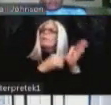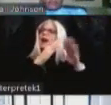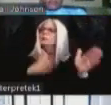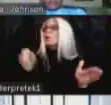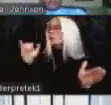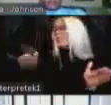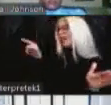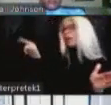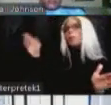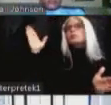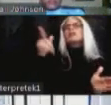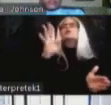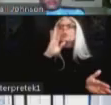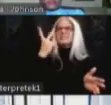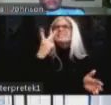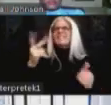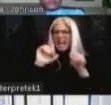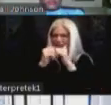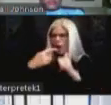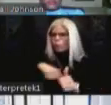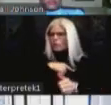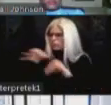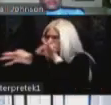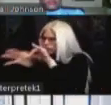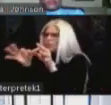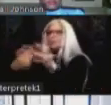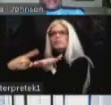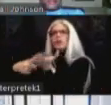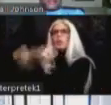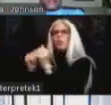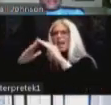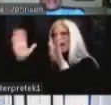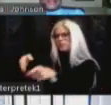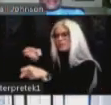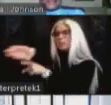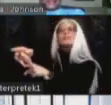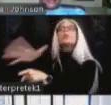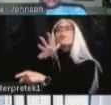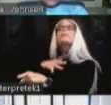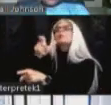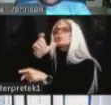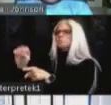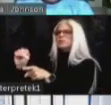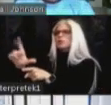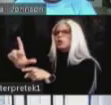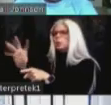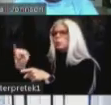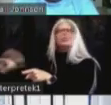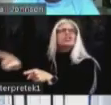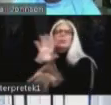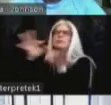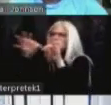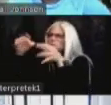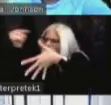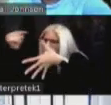we did that through our housing specialist, Ms. Bemetta Lewis, who will walk you through what the housing community development